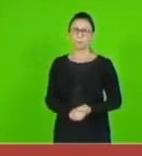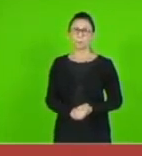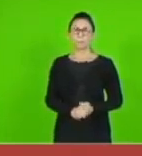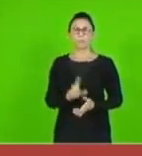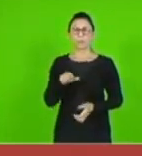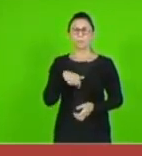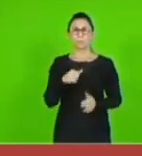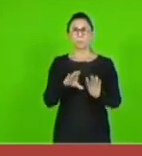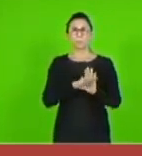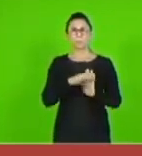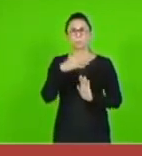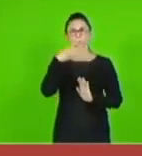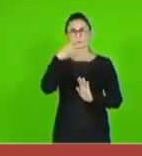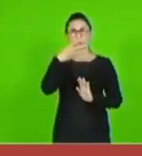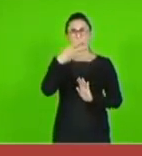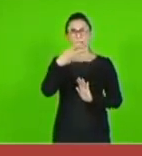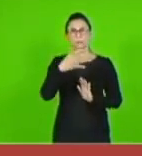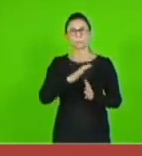And